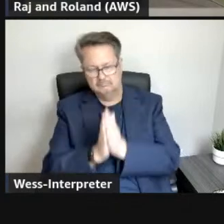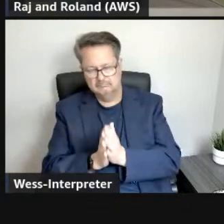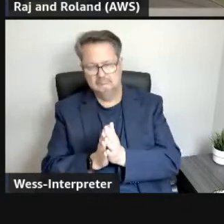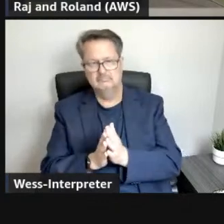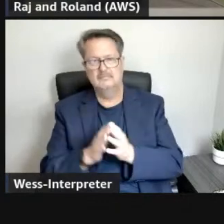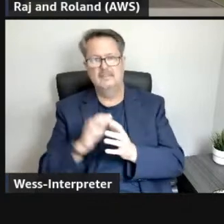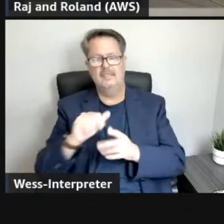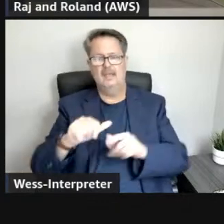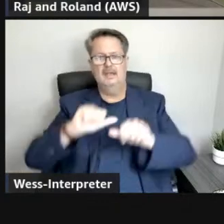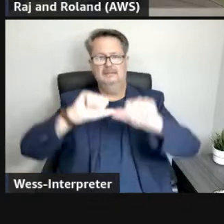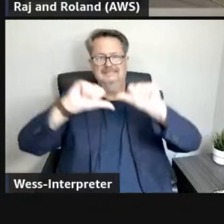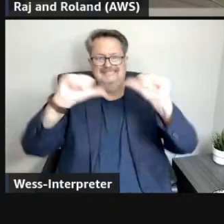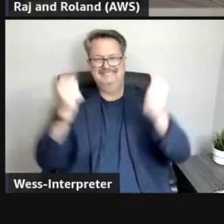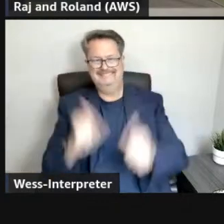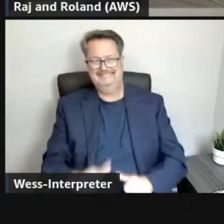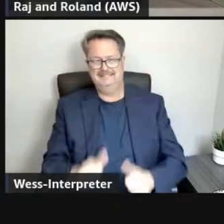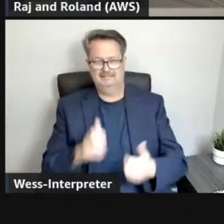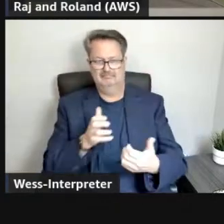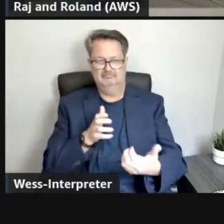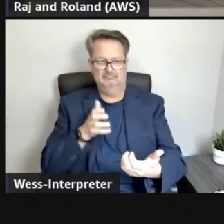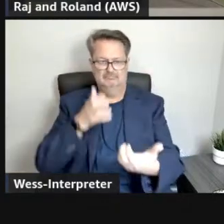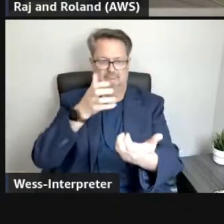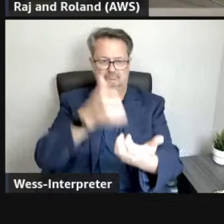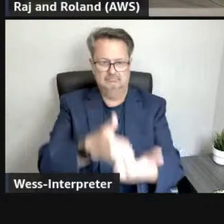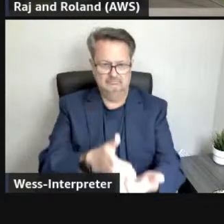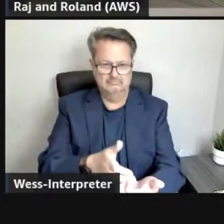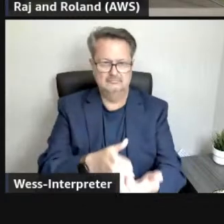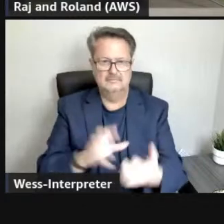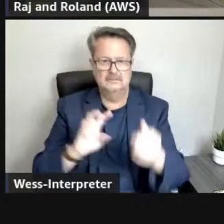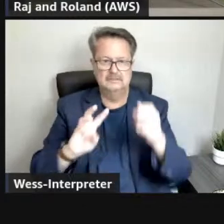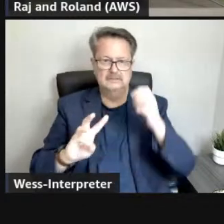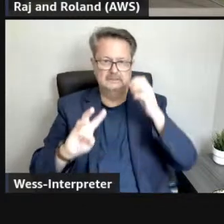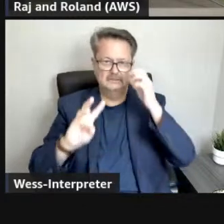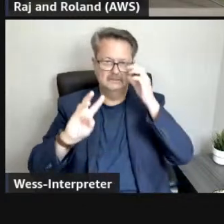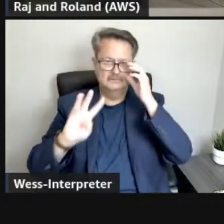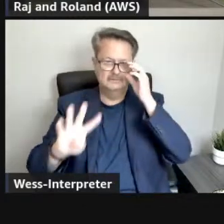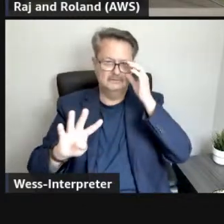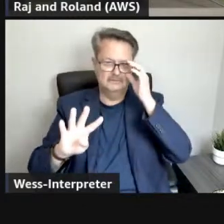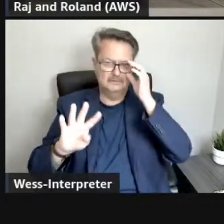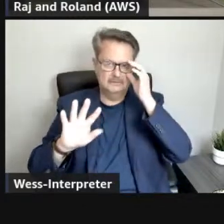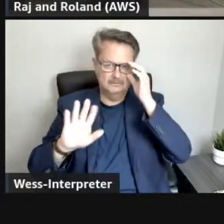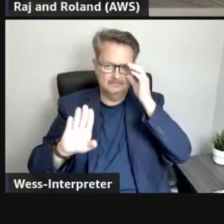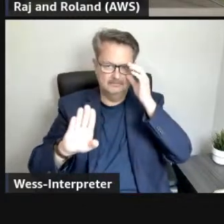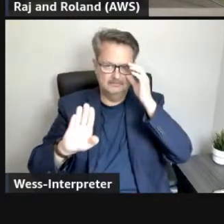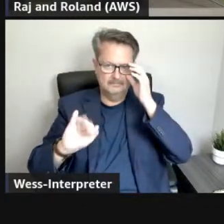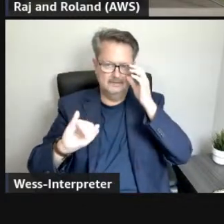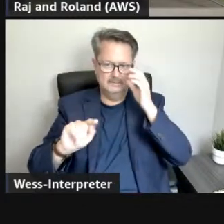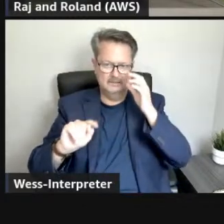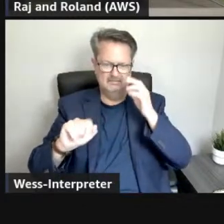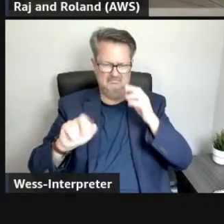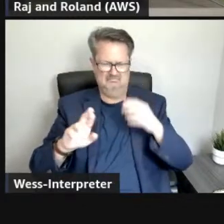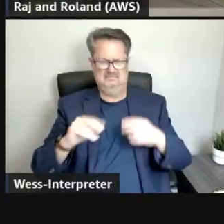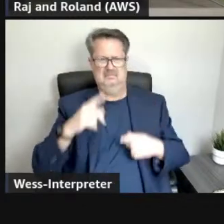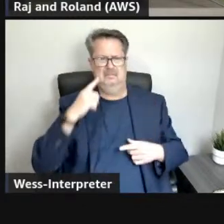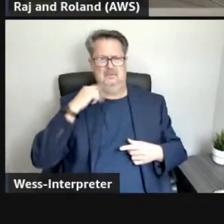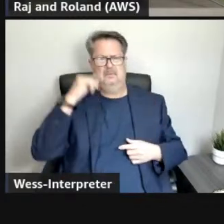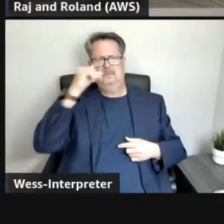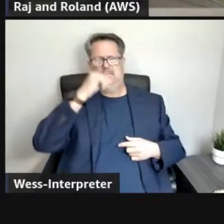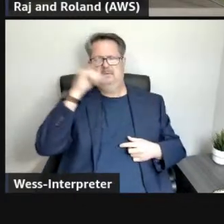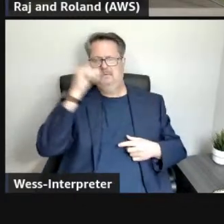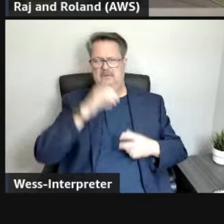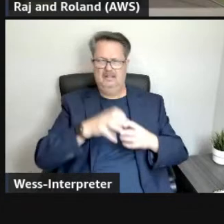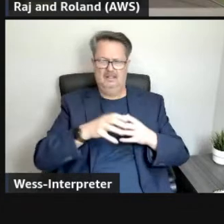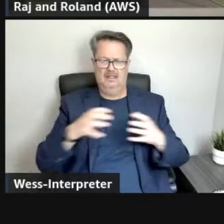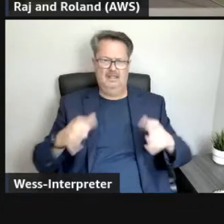by AWS with 64-bit ARM processor cores. You might be thinking, wow, that might be a lot of effort to use this. Not